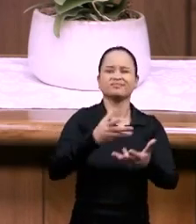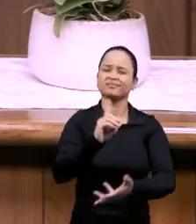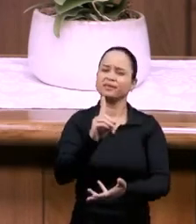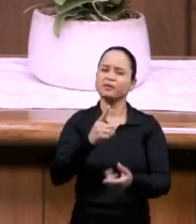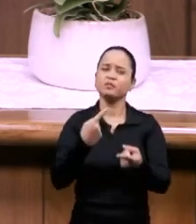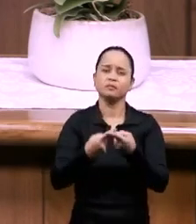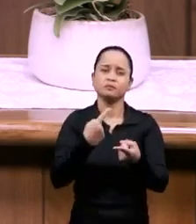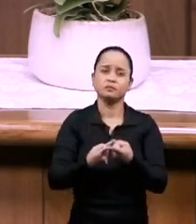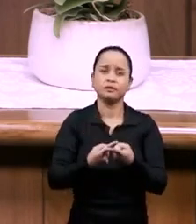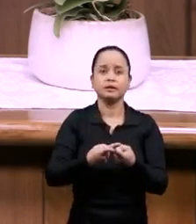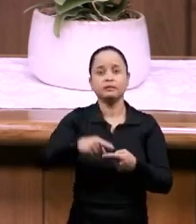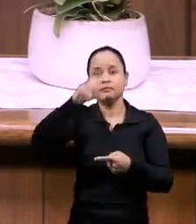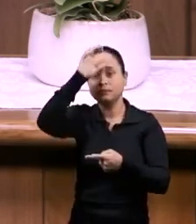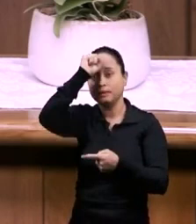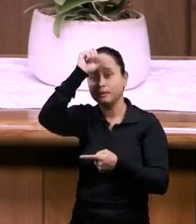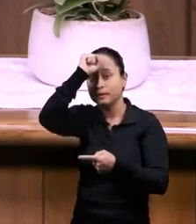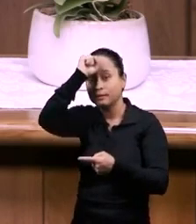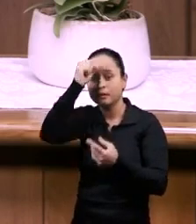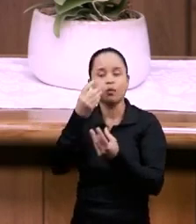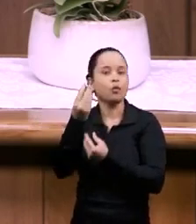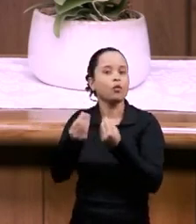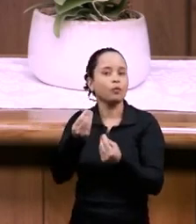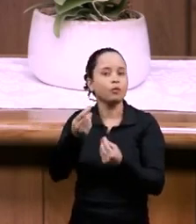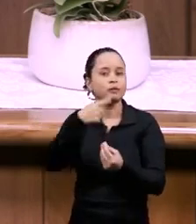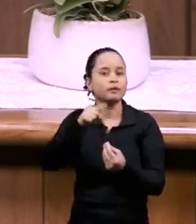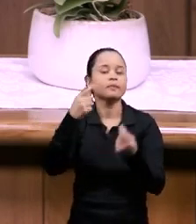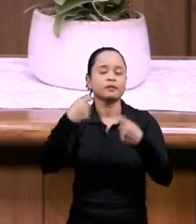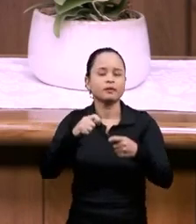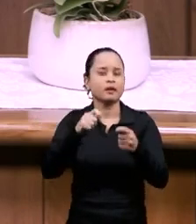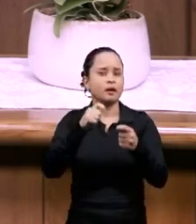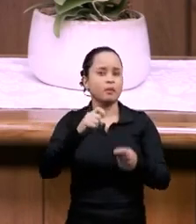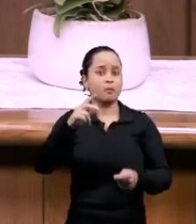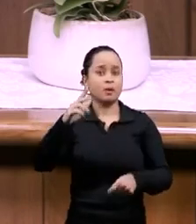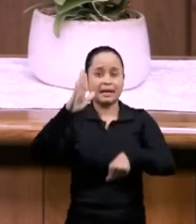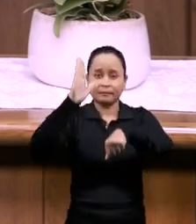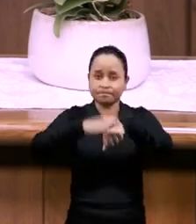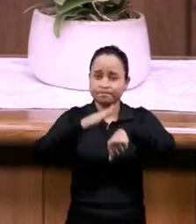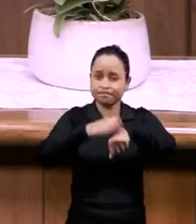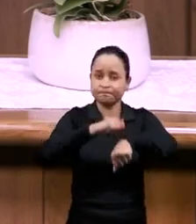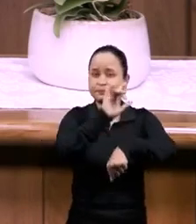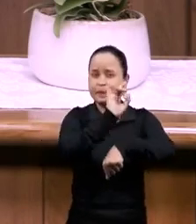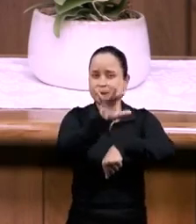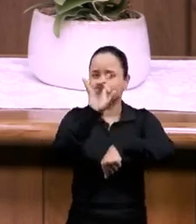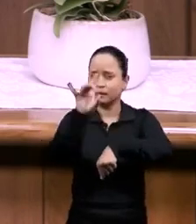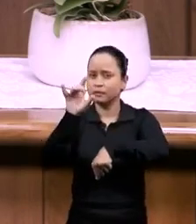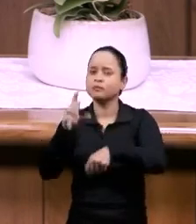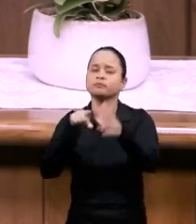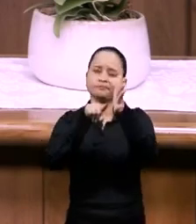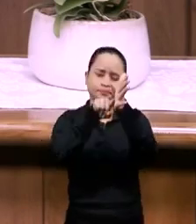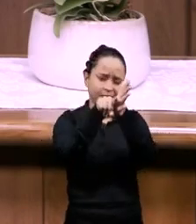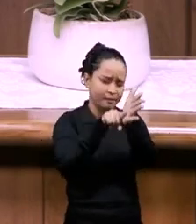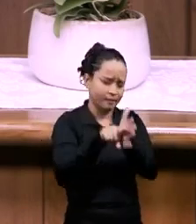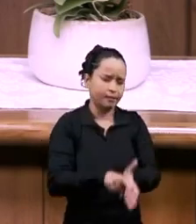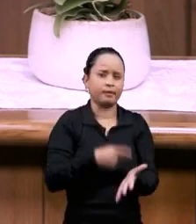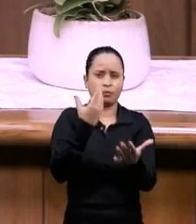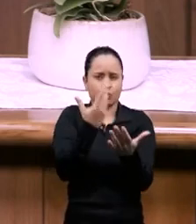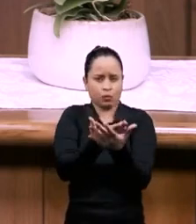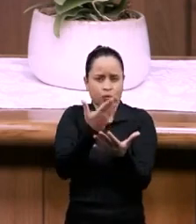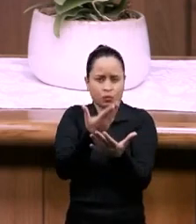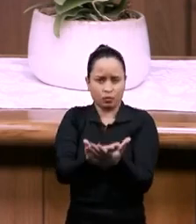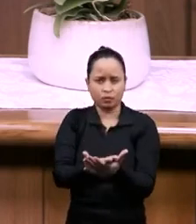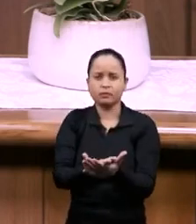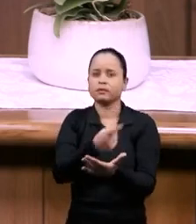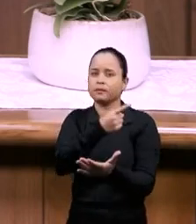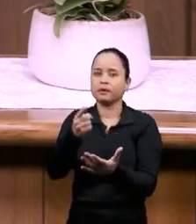you need to have the research, you need to have the teaching, and once you start to research and